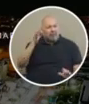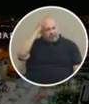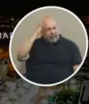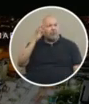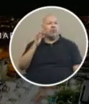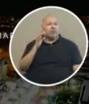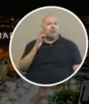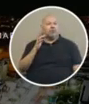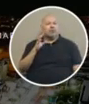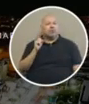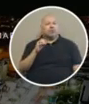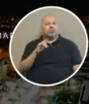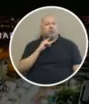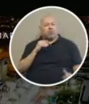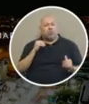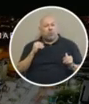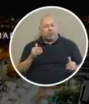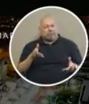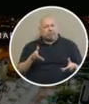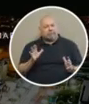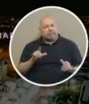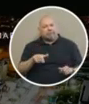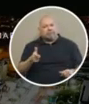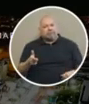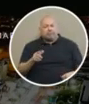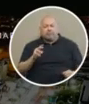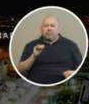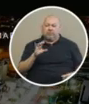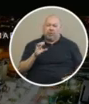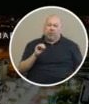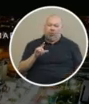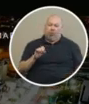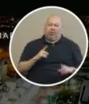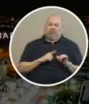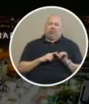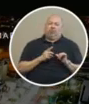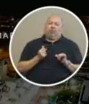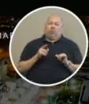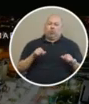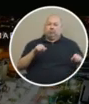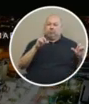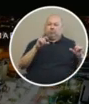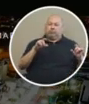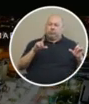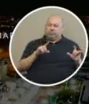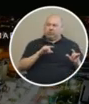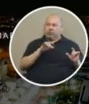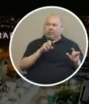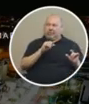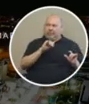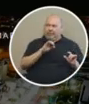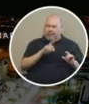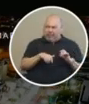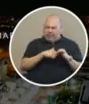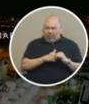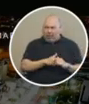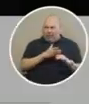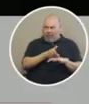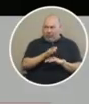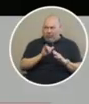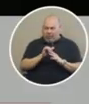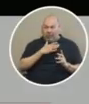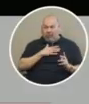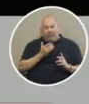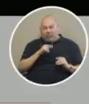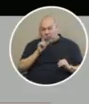efforts. So I'll go ahead and let, I think Nicole might have the first couple of slides, and then Jessica can follow with the remainder, and we'll answer